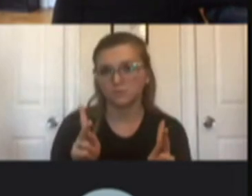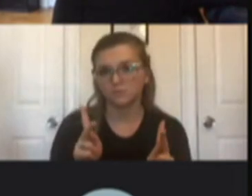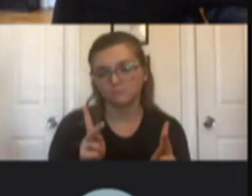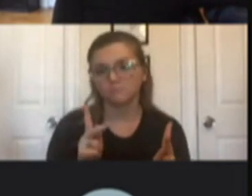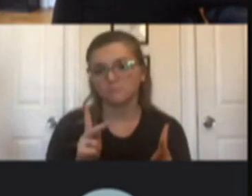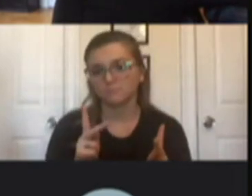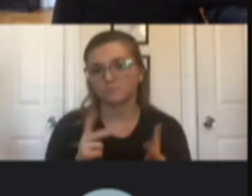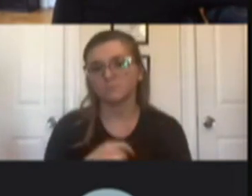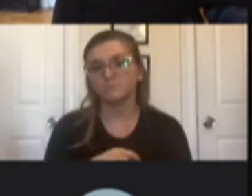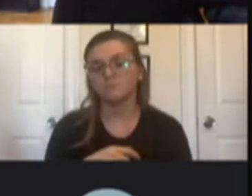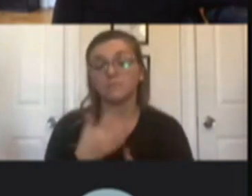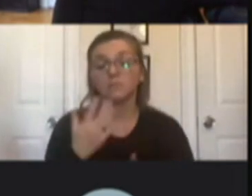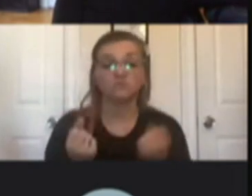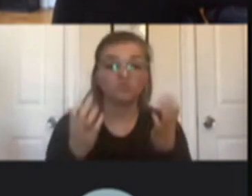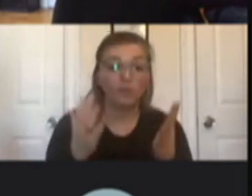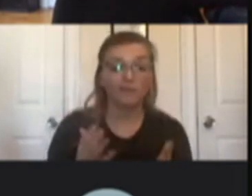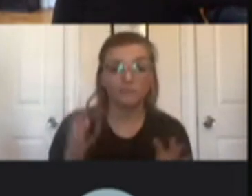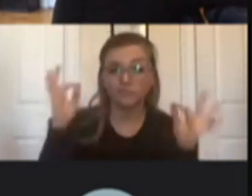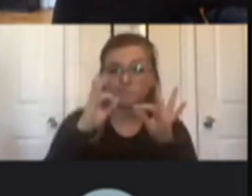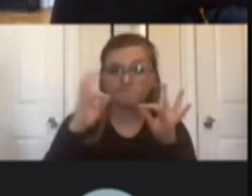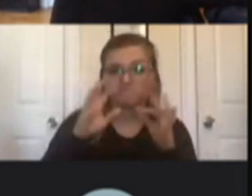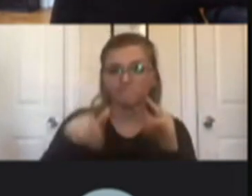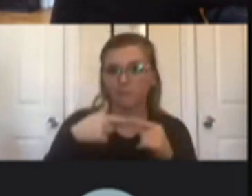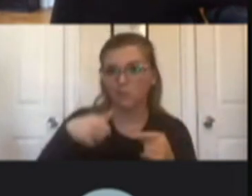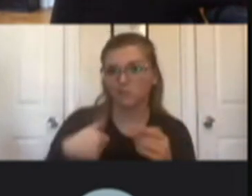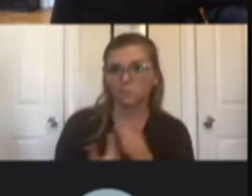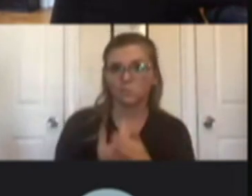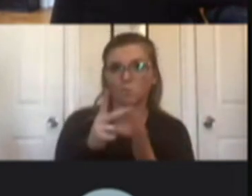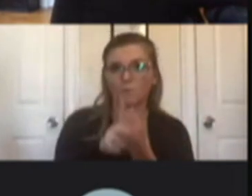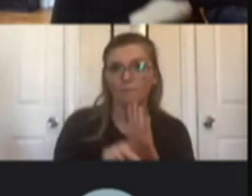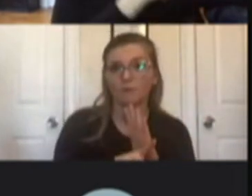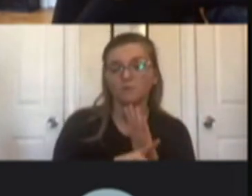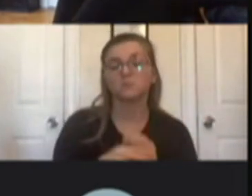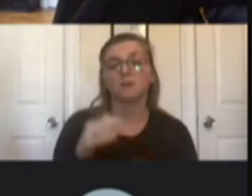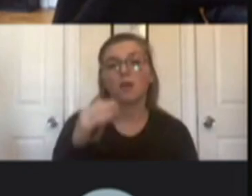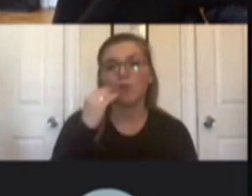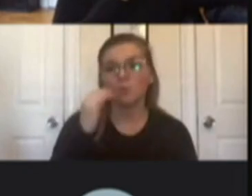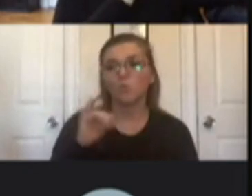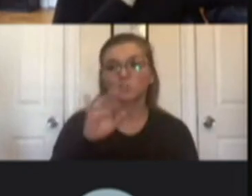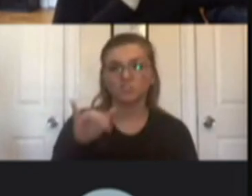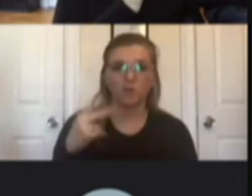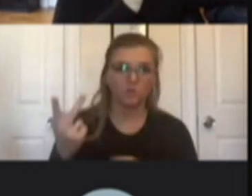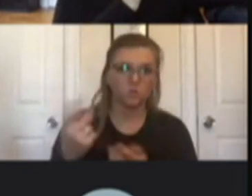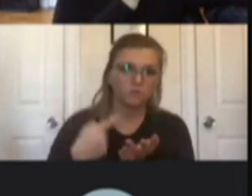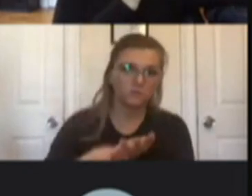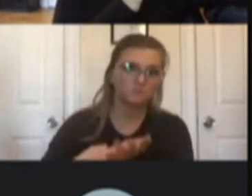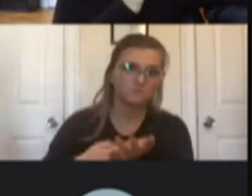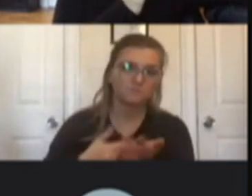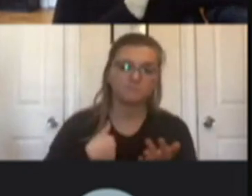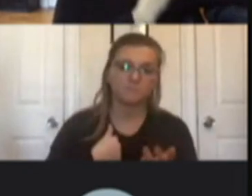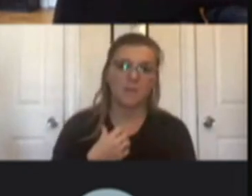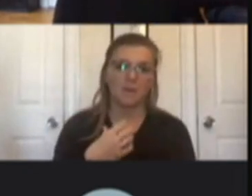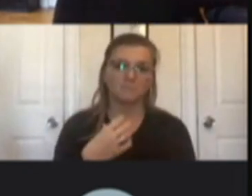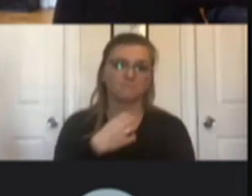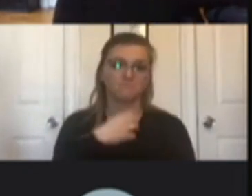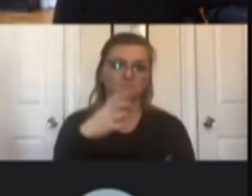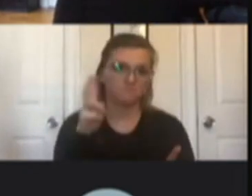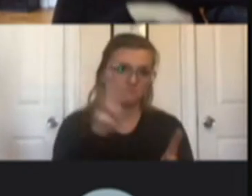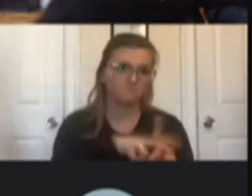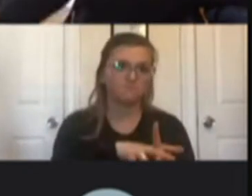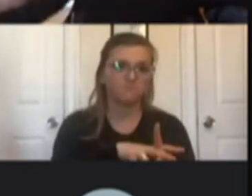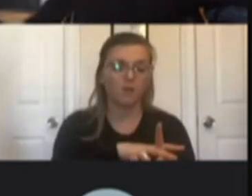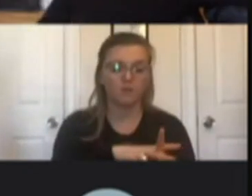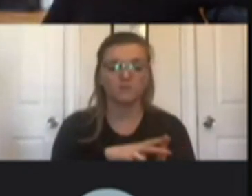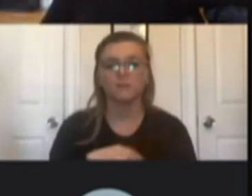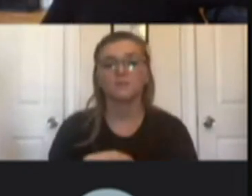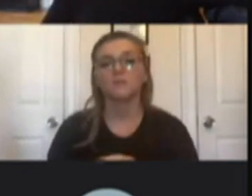situation, or drivers not knowing. And although through Jerry and I have discussed this and I've filed a complaint, and RTAG will be taking it up, but